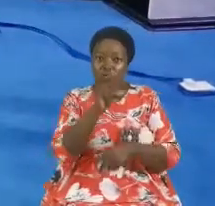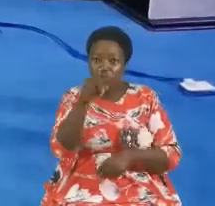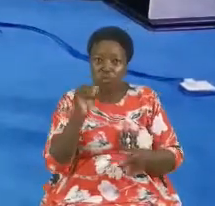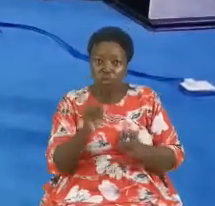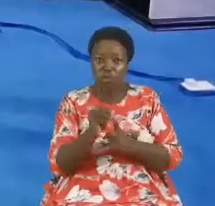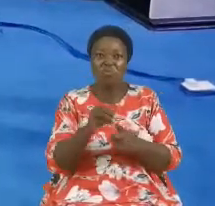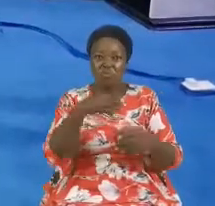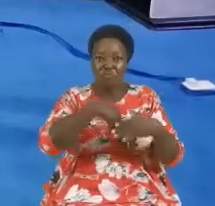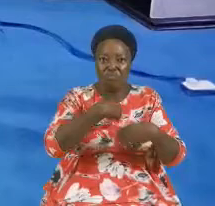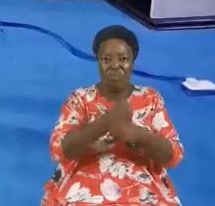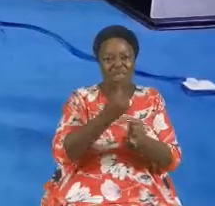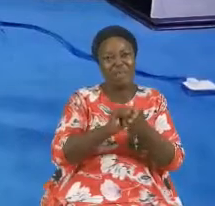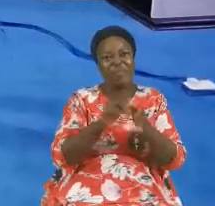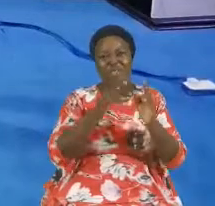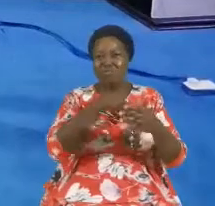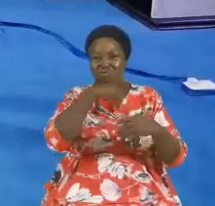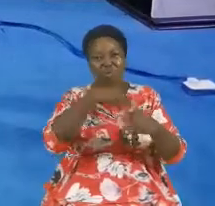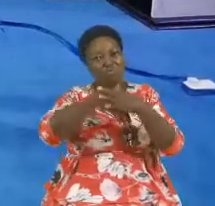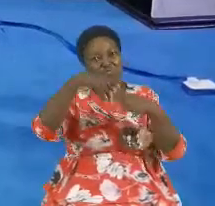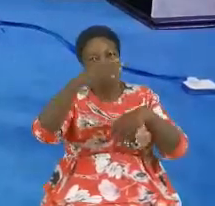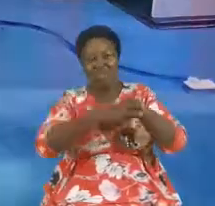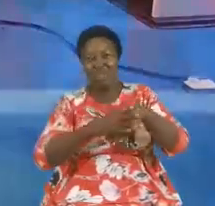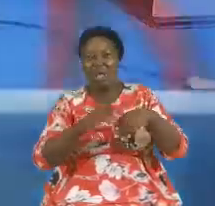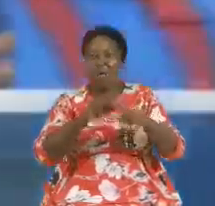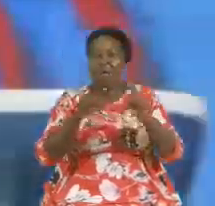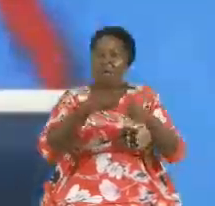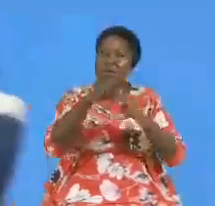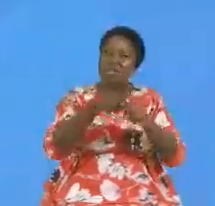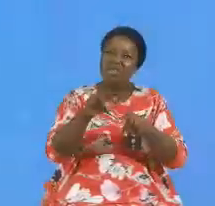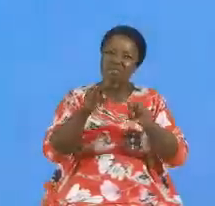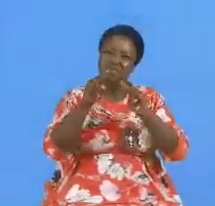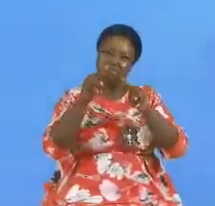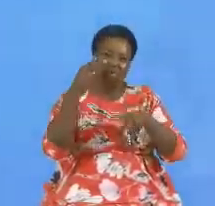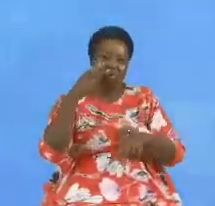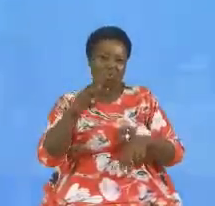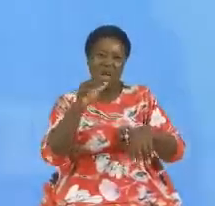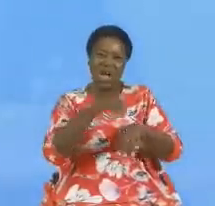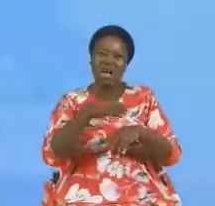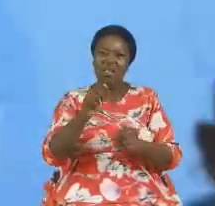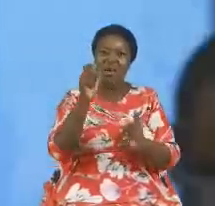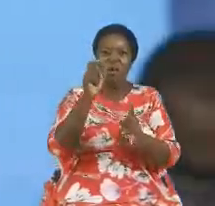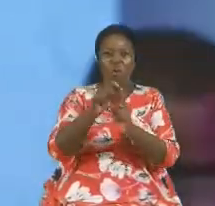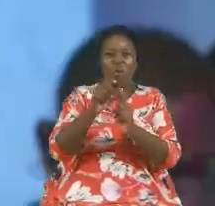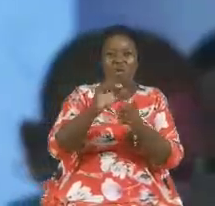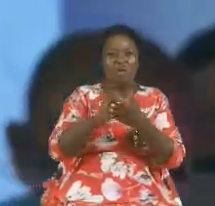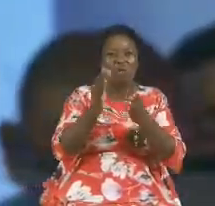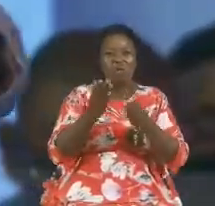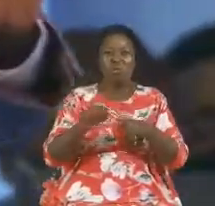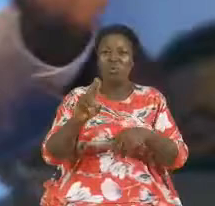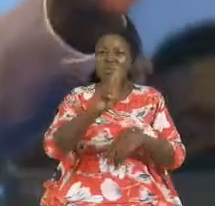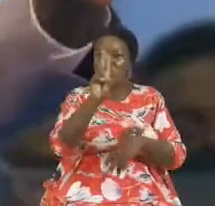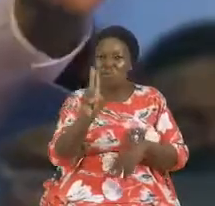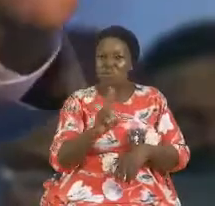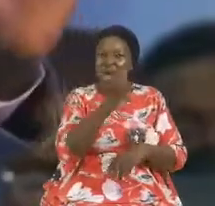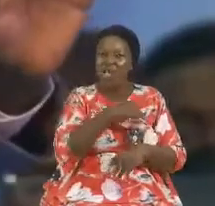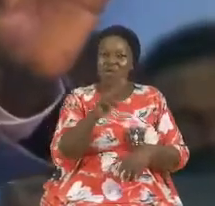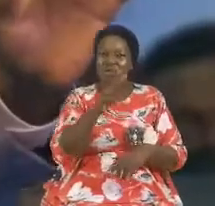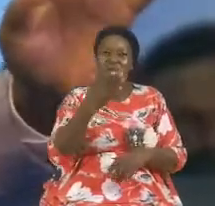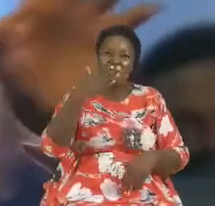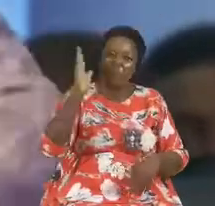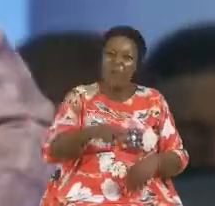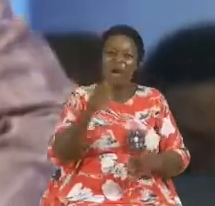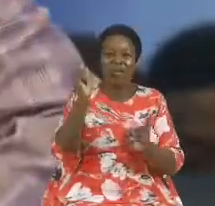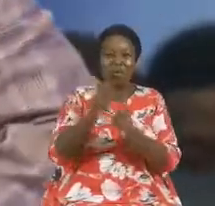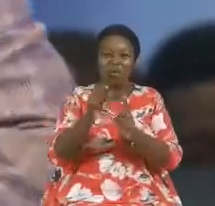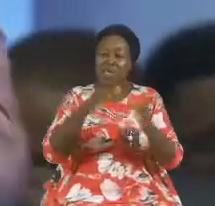uncomfortable. I know. And then you also cross their way. When they look at the words they want to